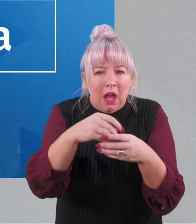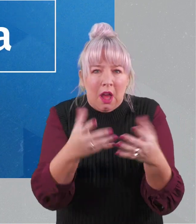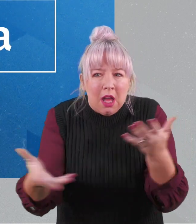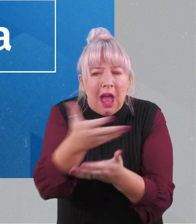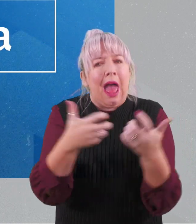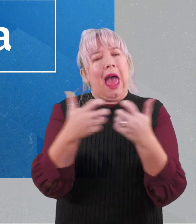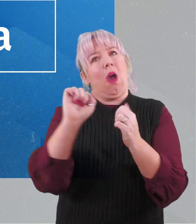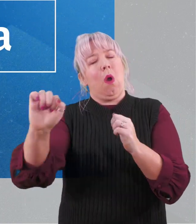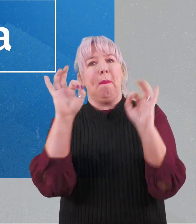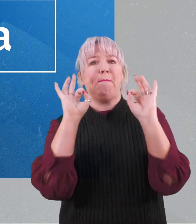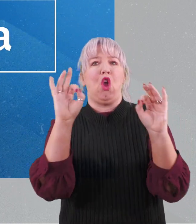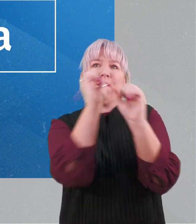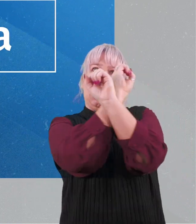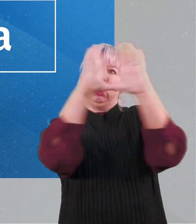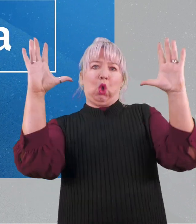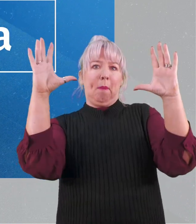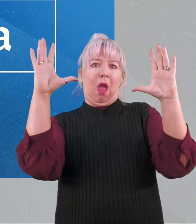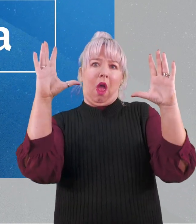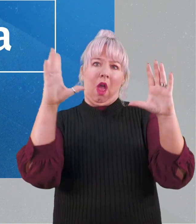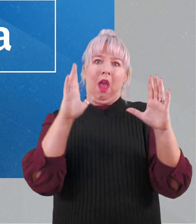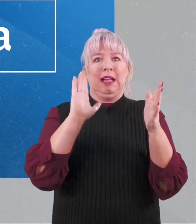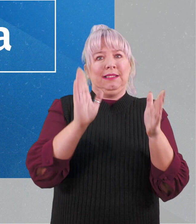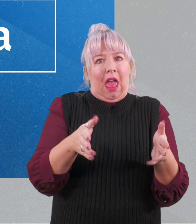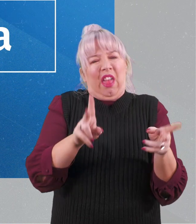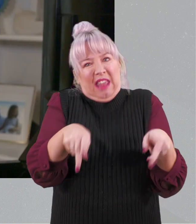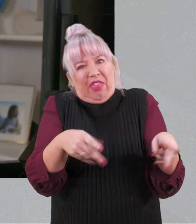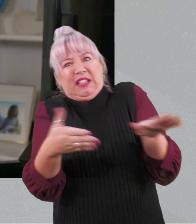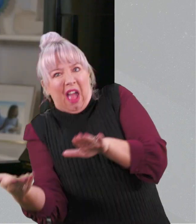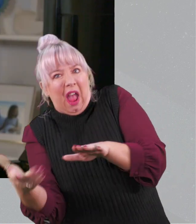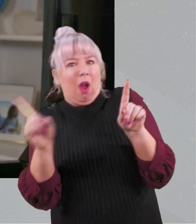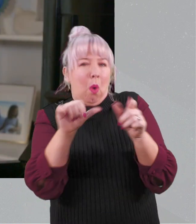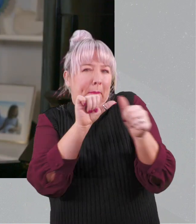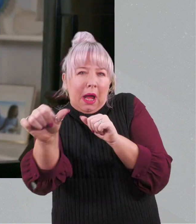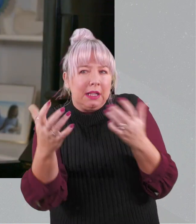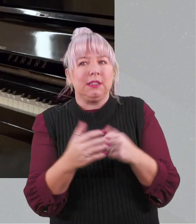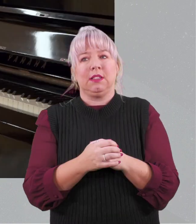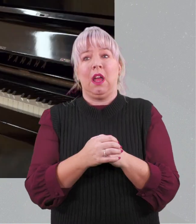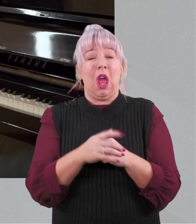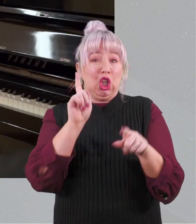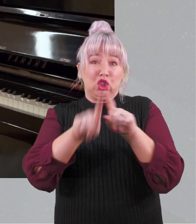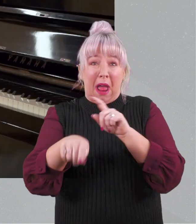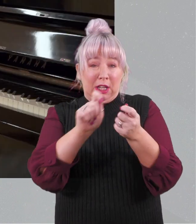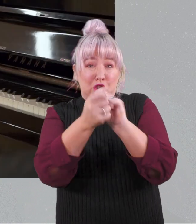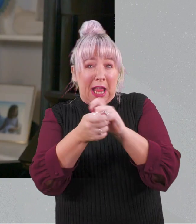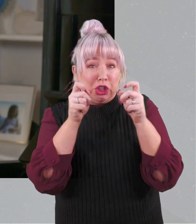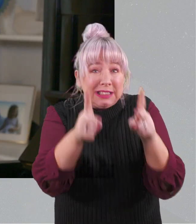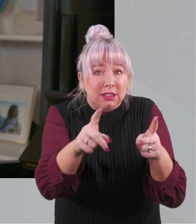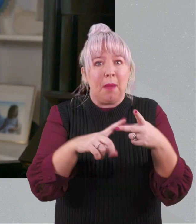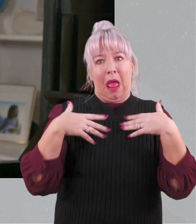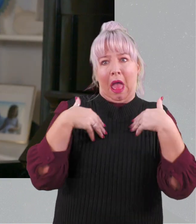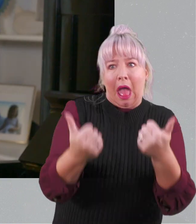utopia, a new vision of how death and dying should be. What we're talking about in the Commission is whole systems change.